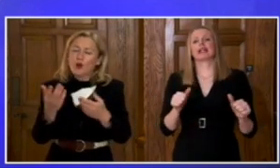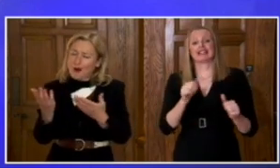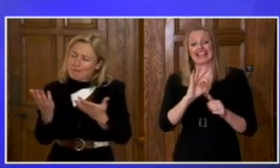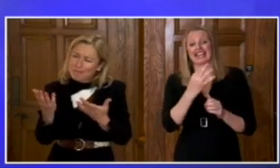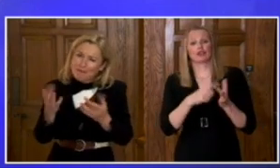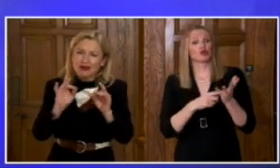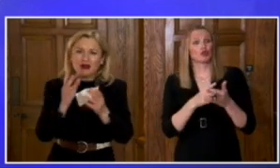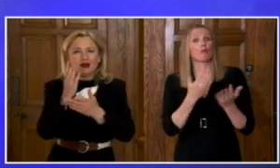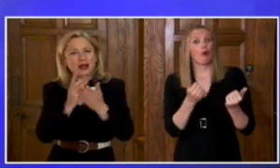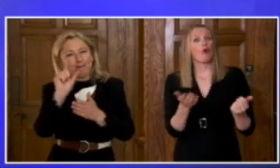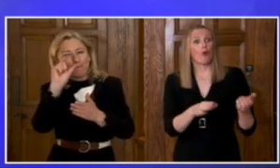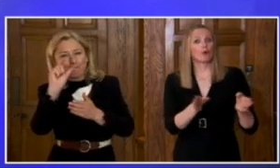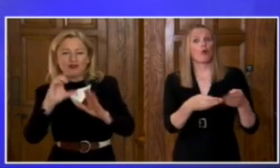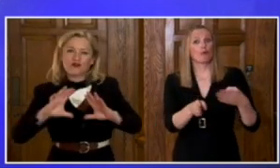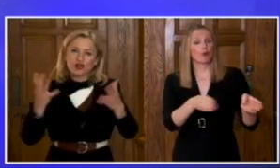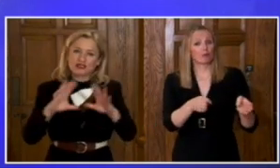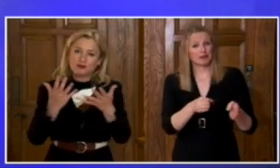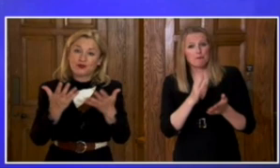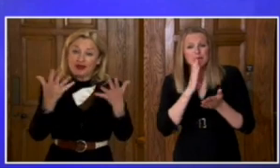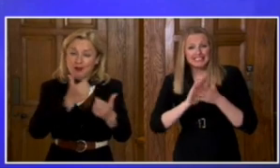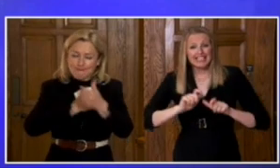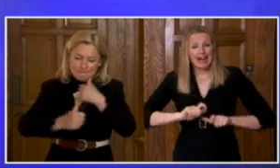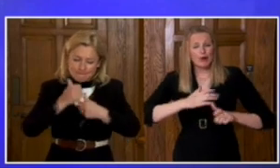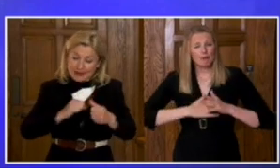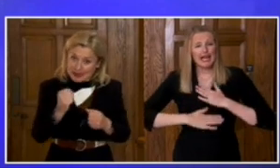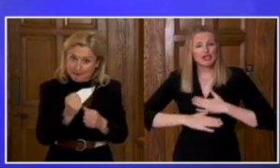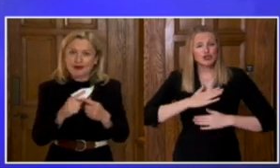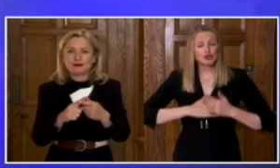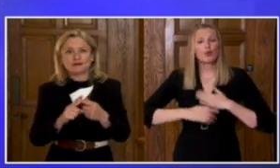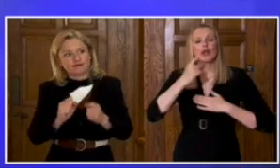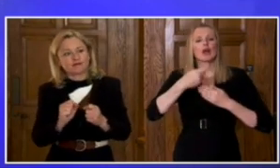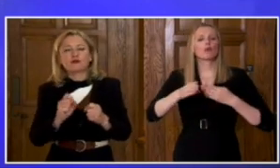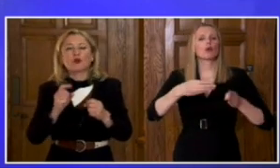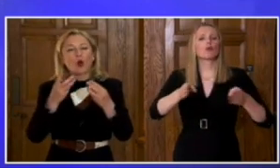it now and remaining patient, you will help us to regain even more. Thank you.